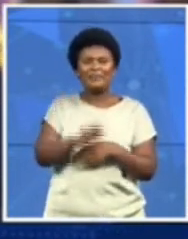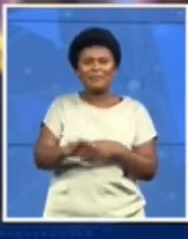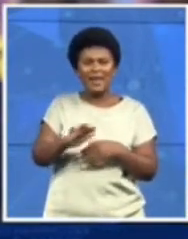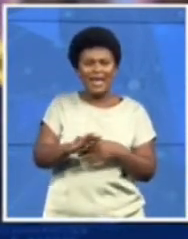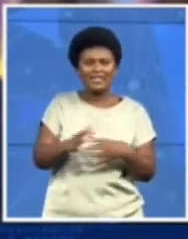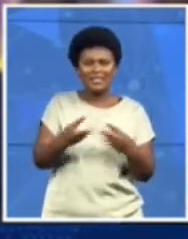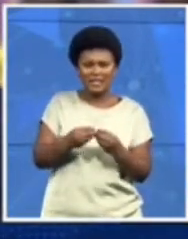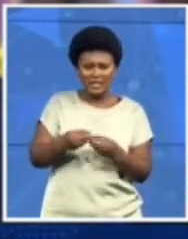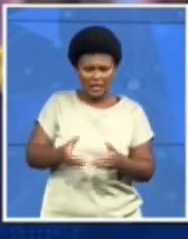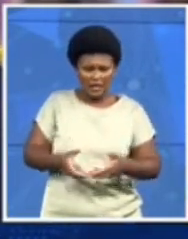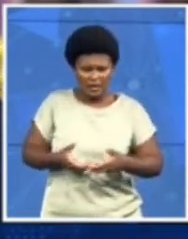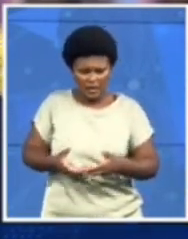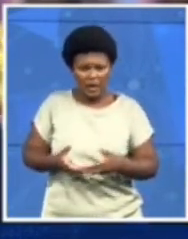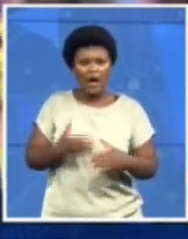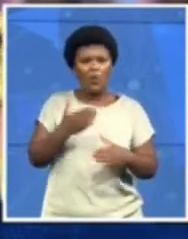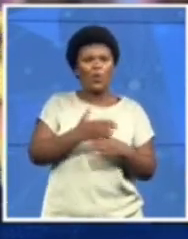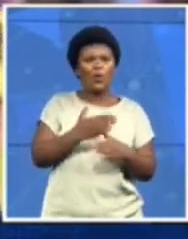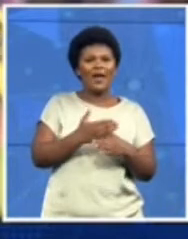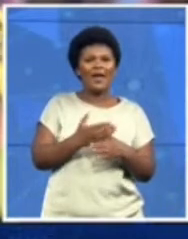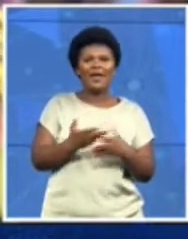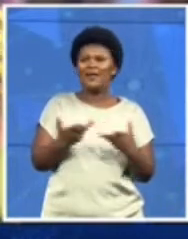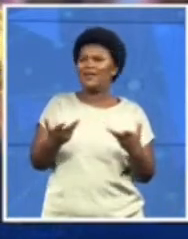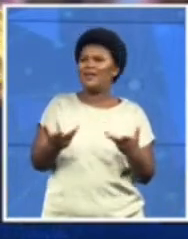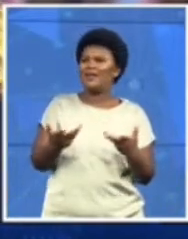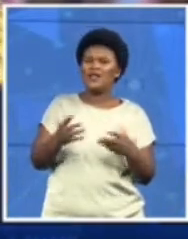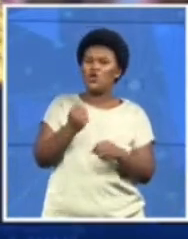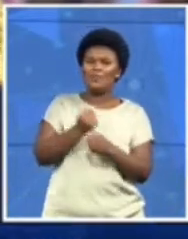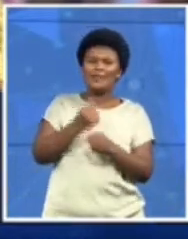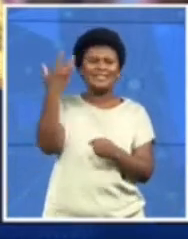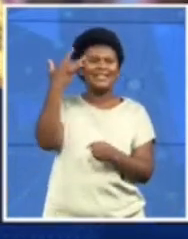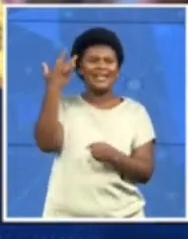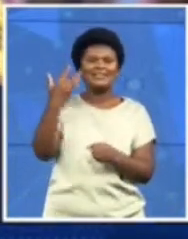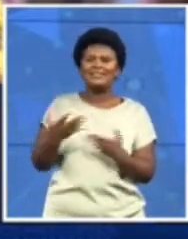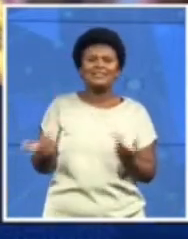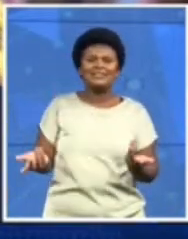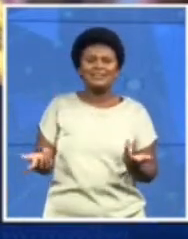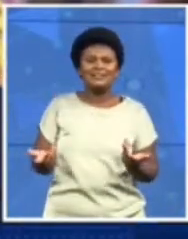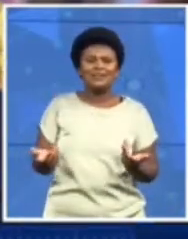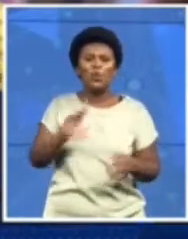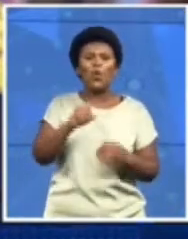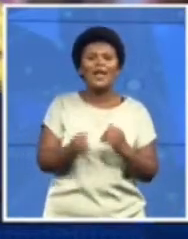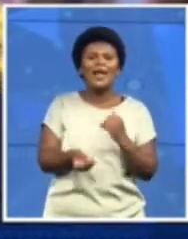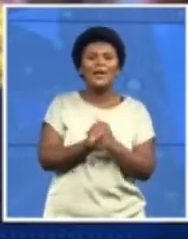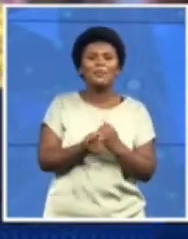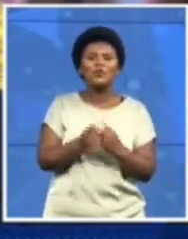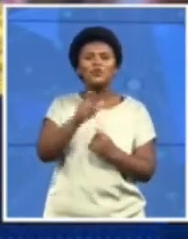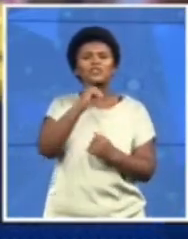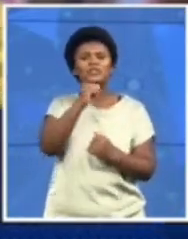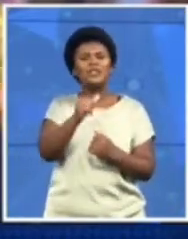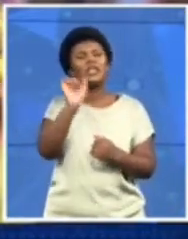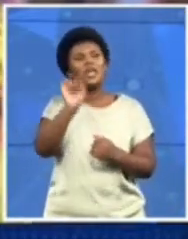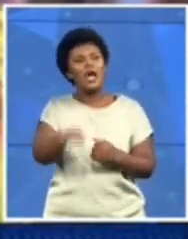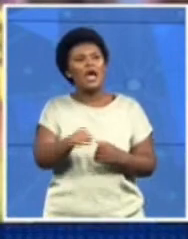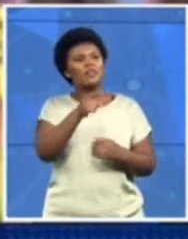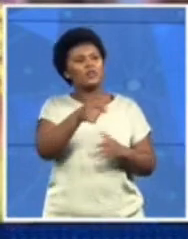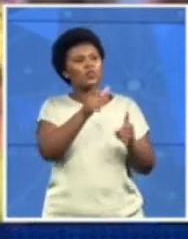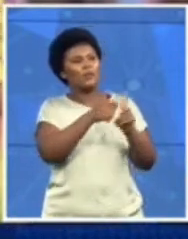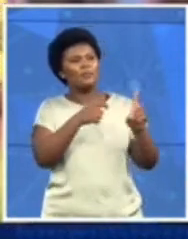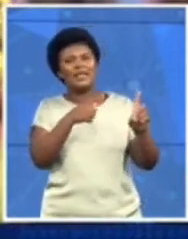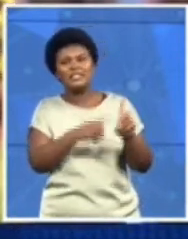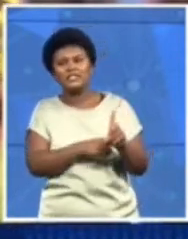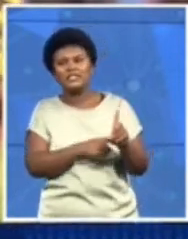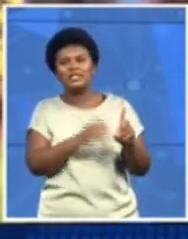it absolutely does not make sense. How would you say, okay, this one is accused of burning this building, and you say two counts of